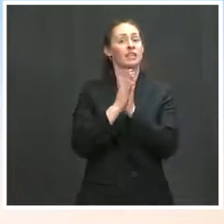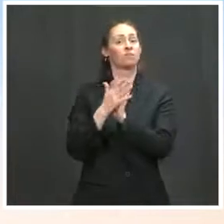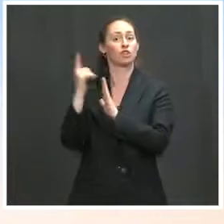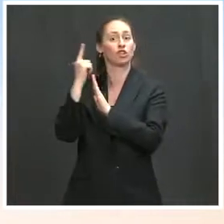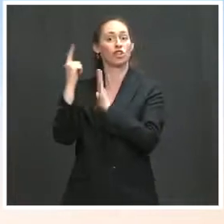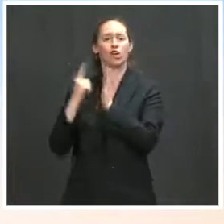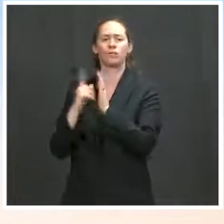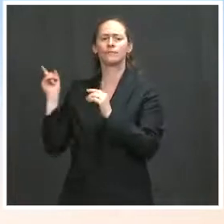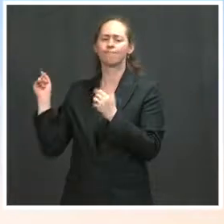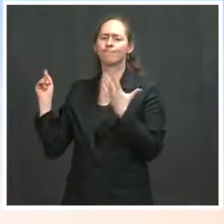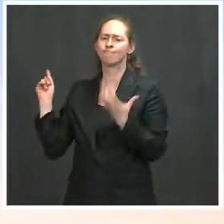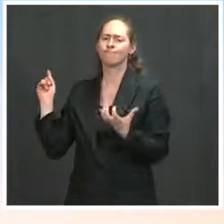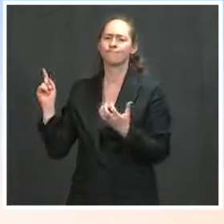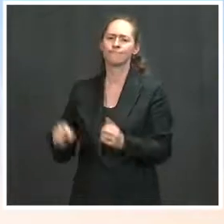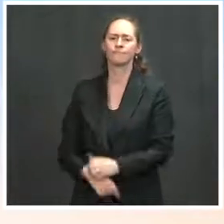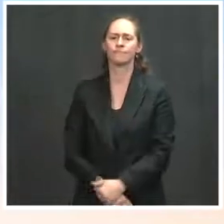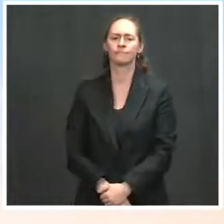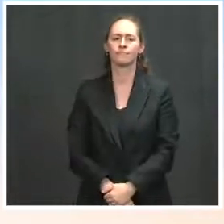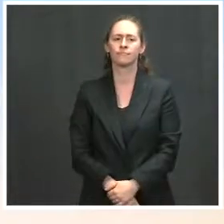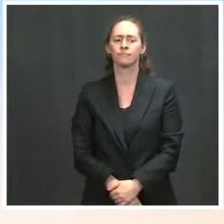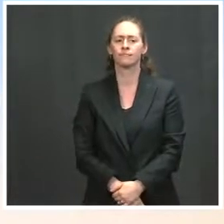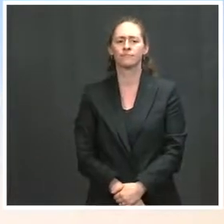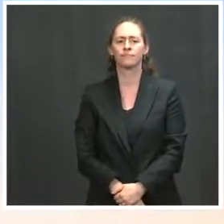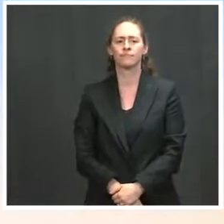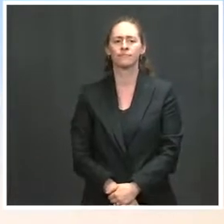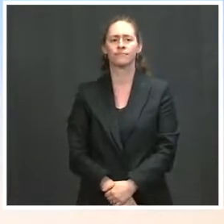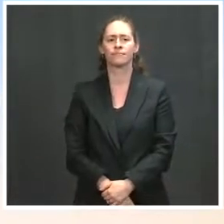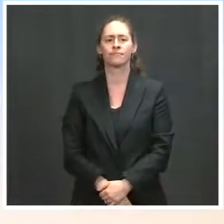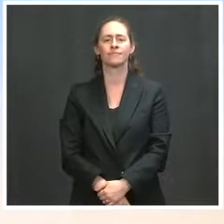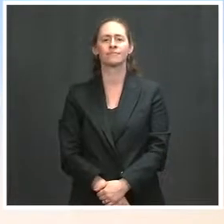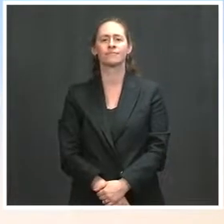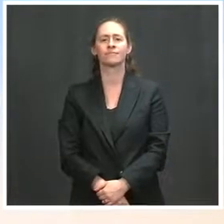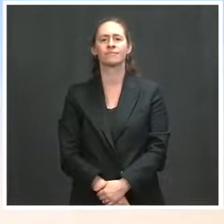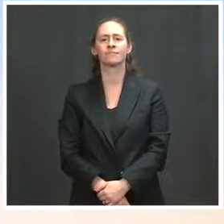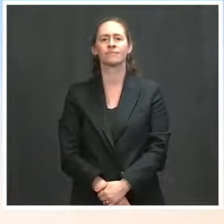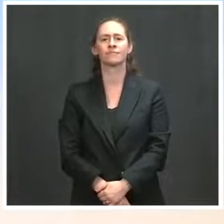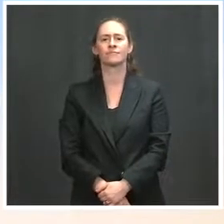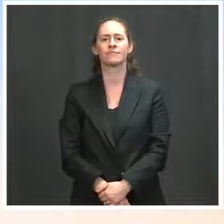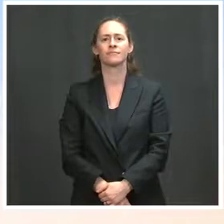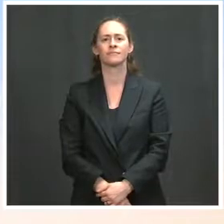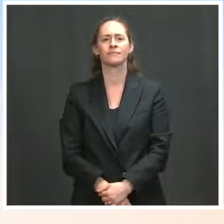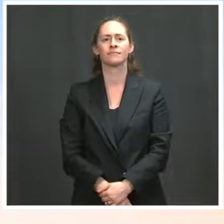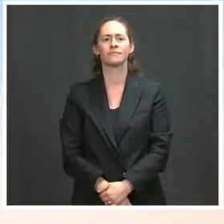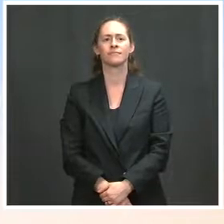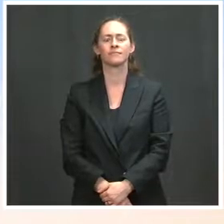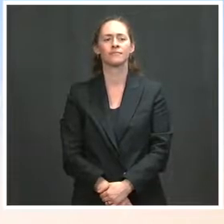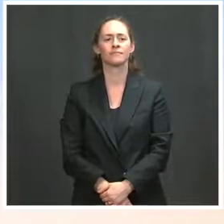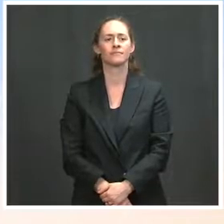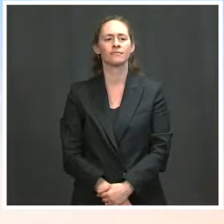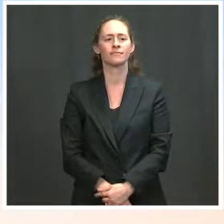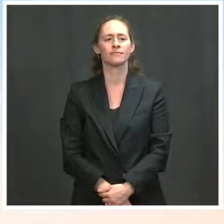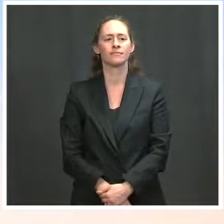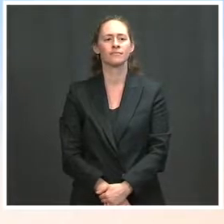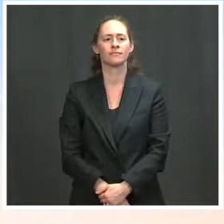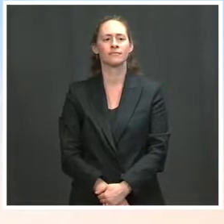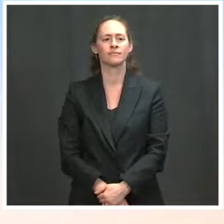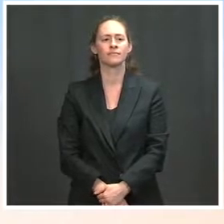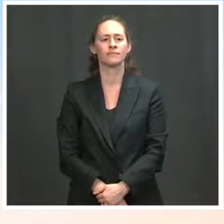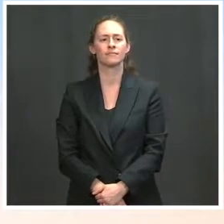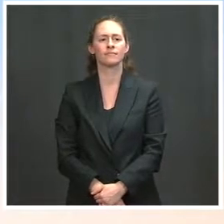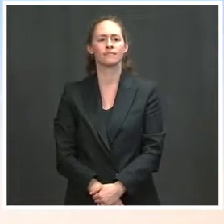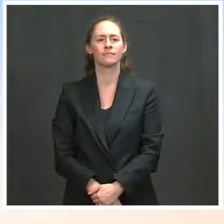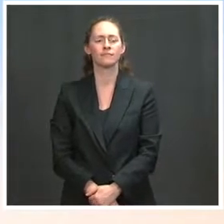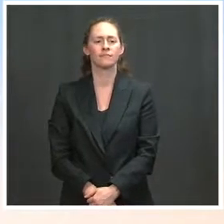Hey, Karine, thank you. Welcome. I wanted to follow up a little bit on Phil's question about what had changed on the